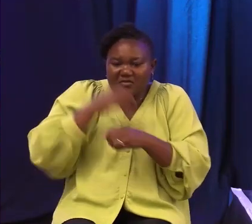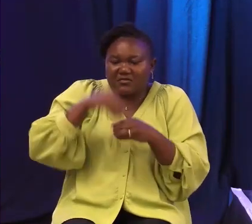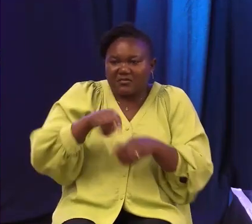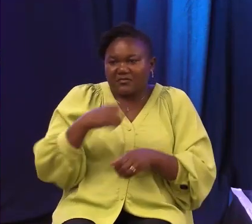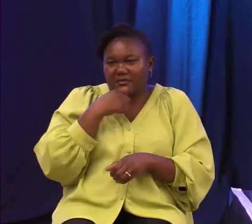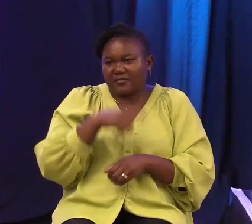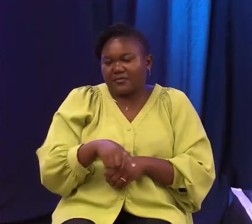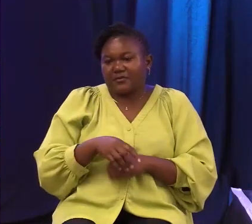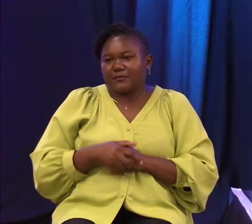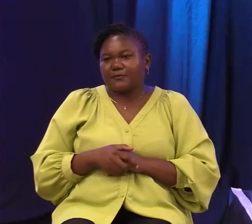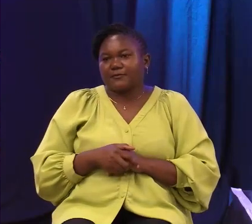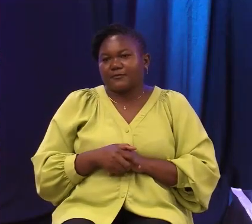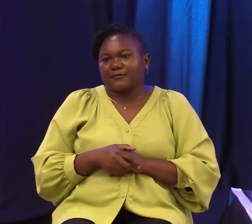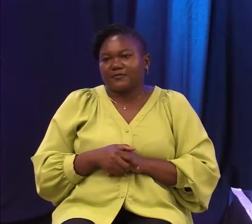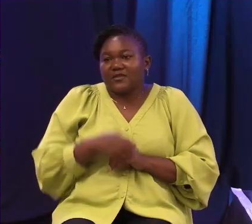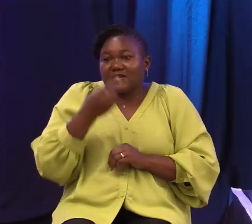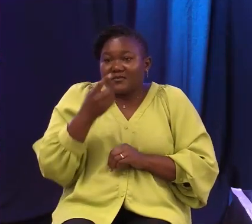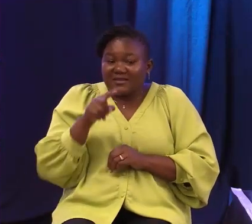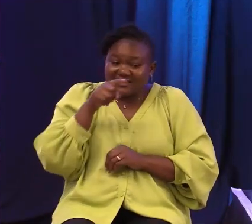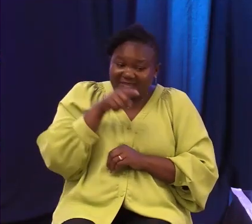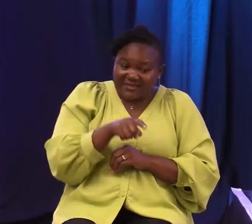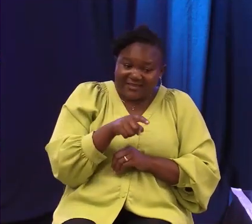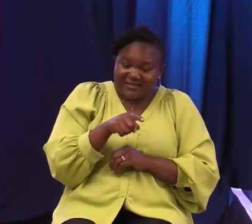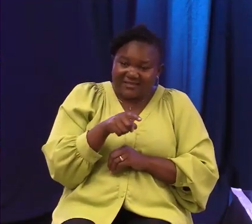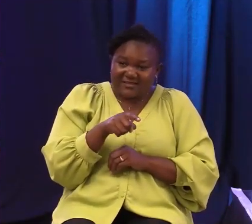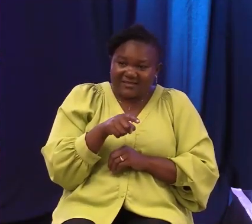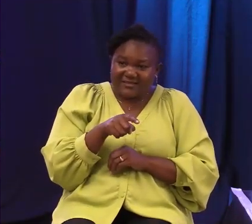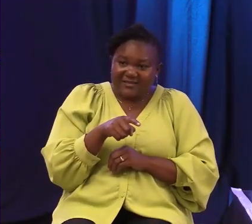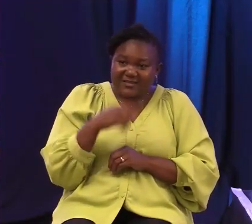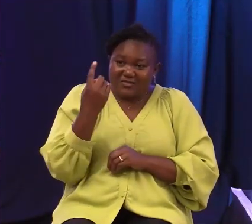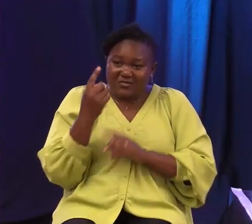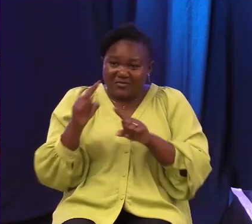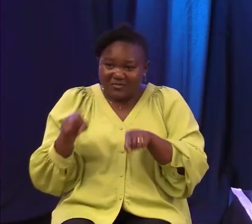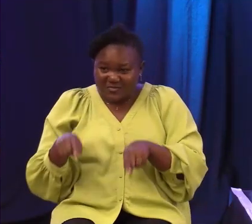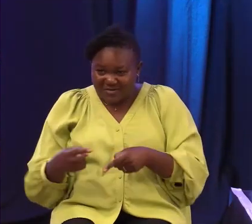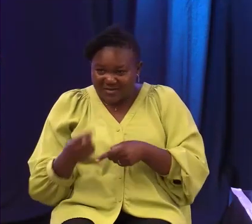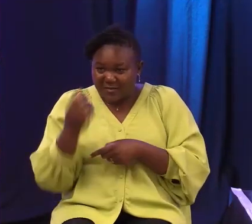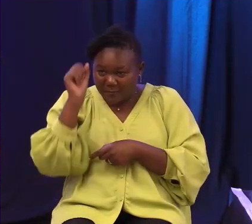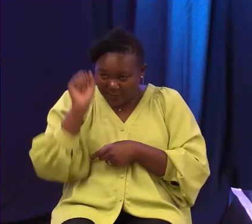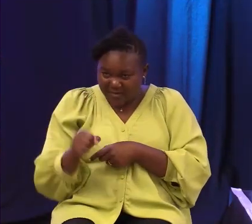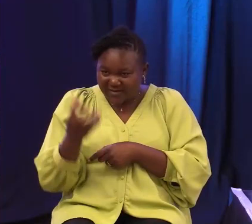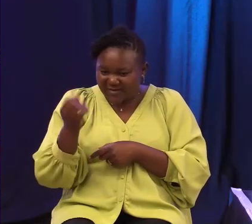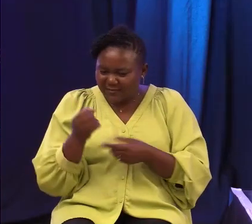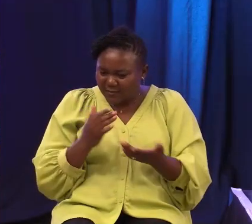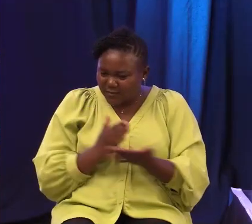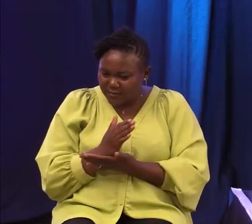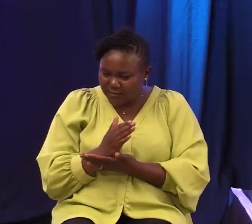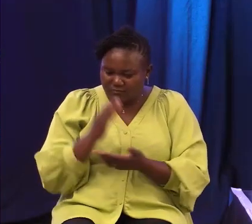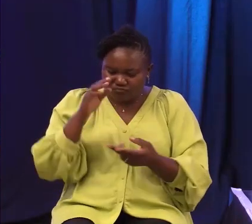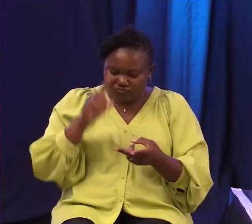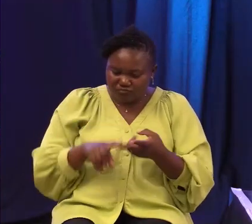But this is one thing to have a right and